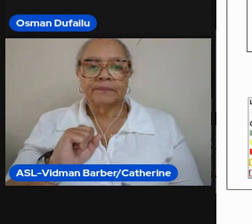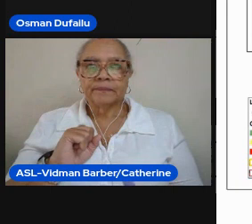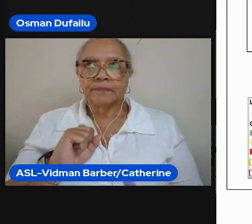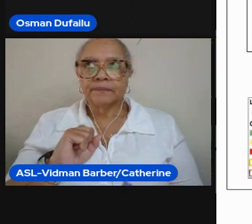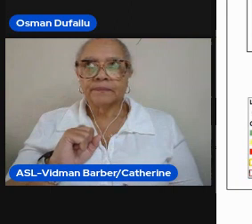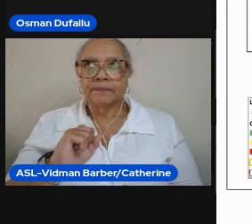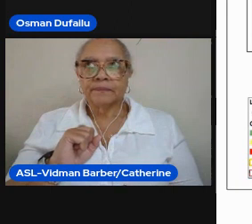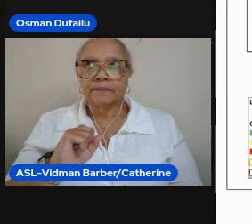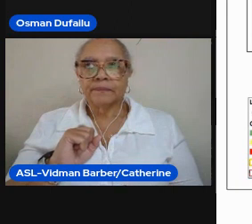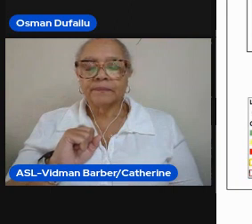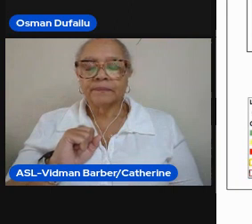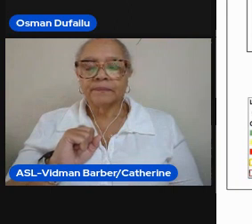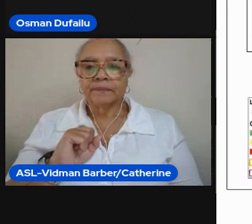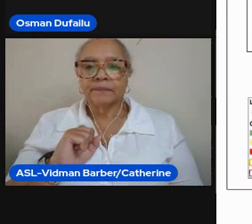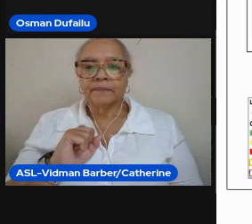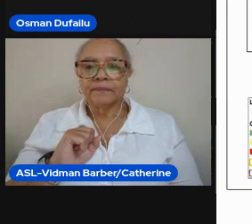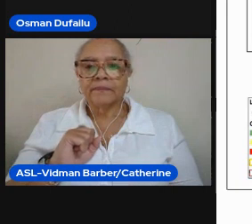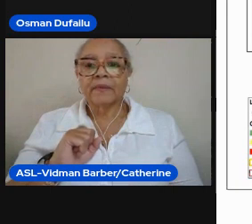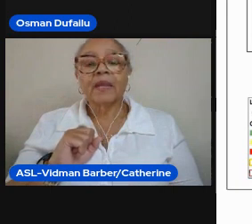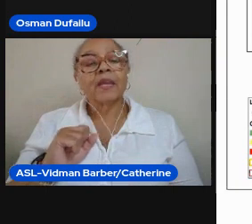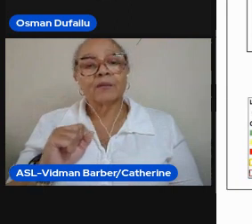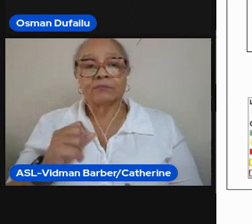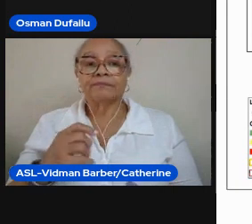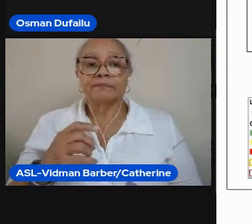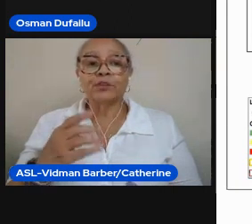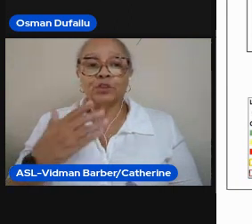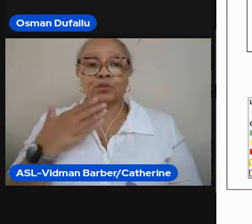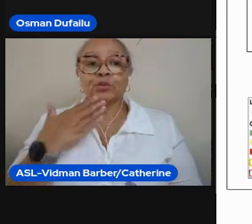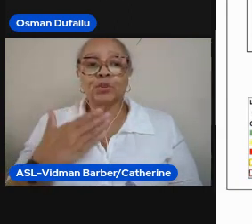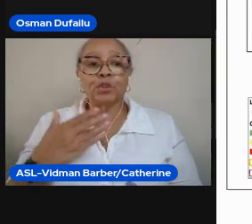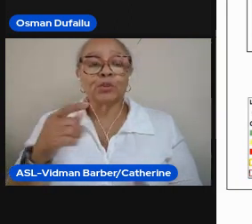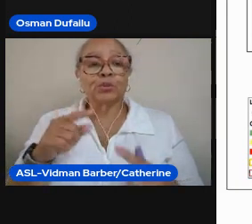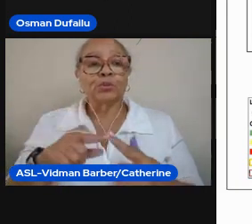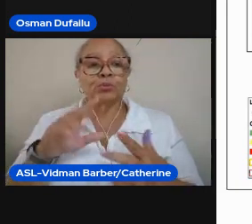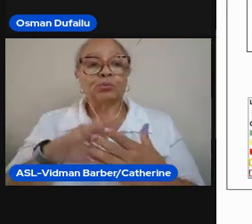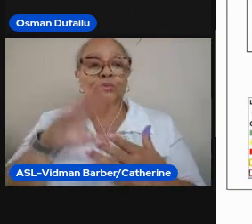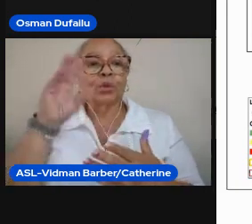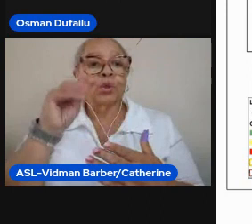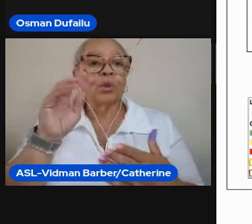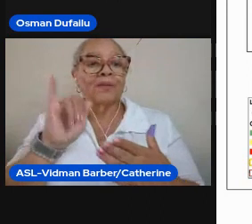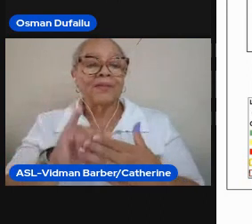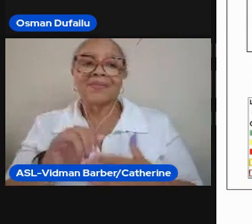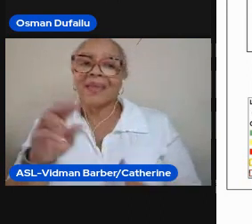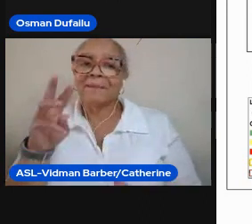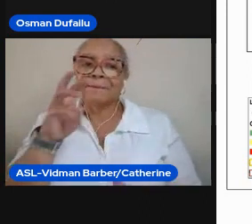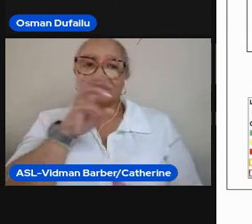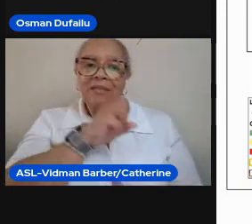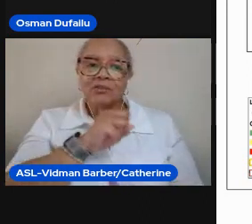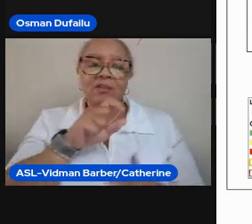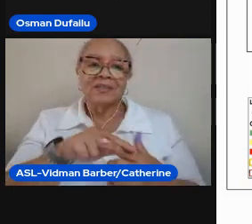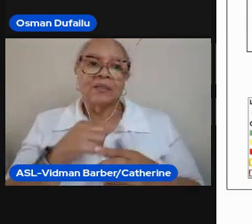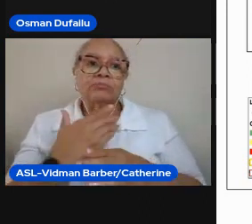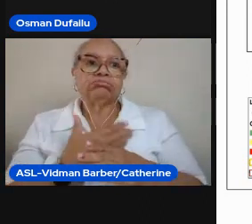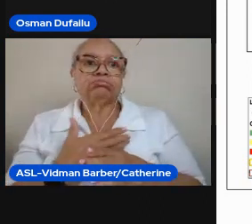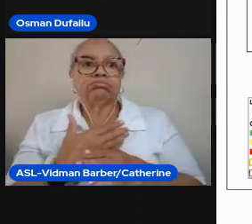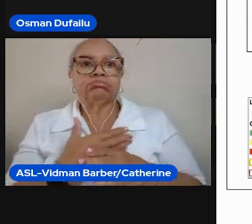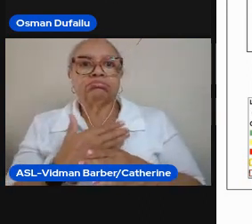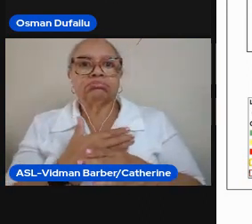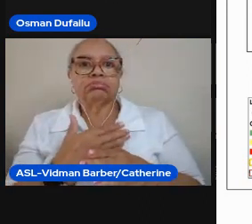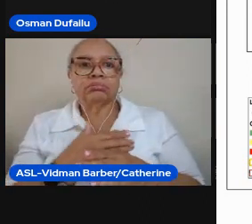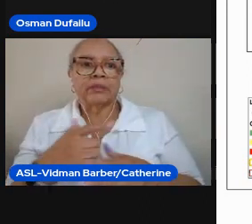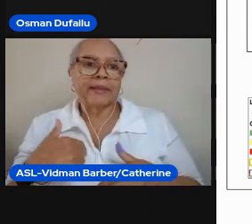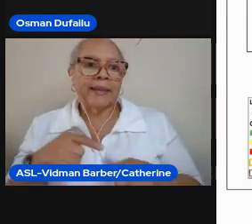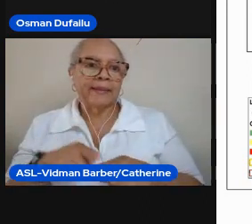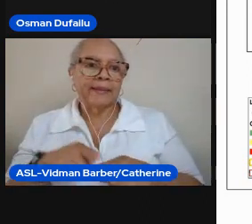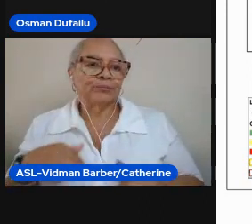it was good to know that these mystery that has haunted me has been released